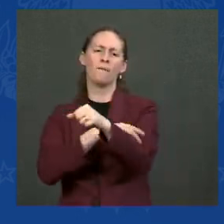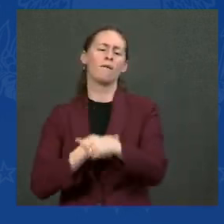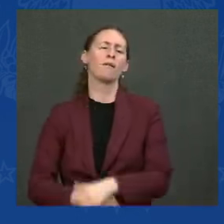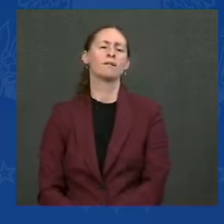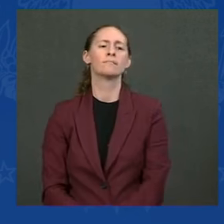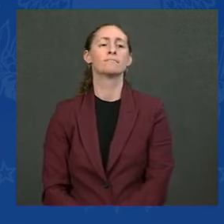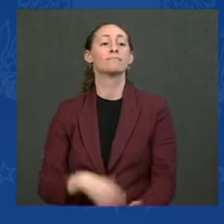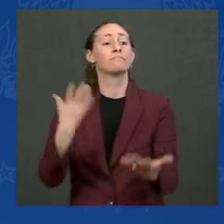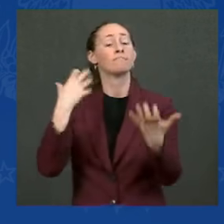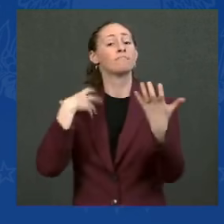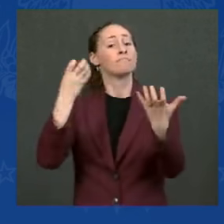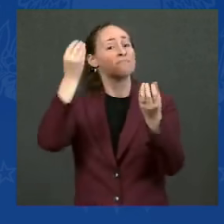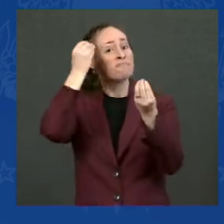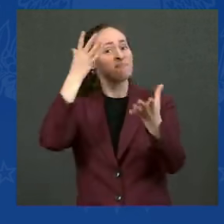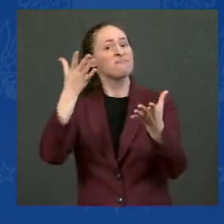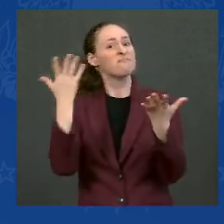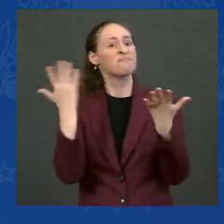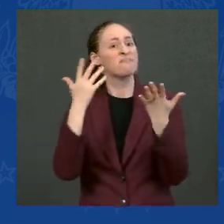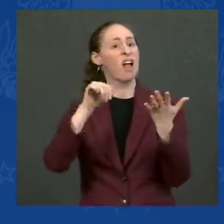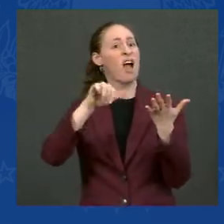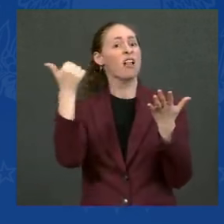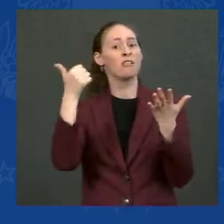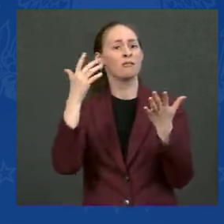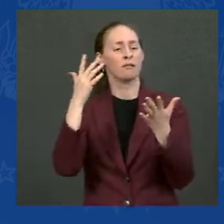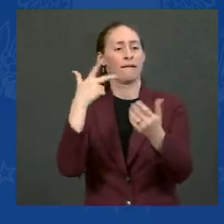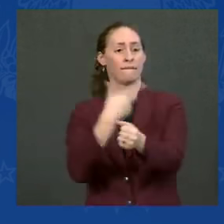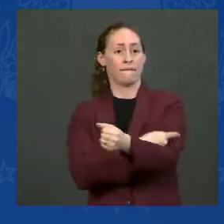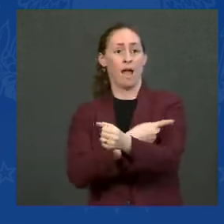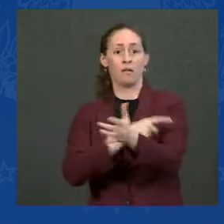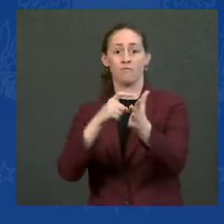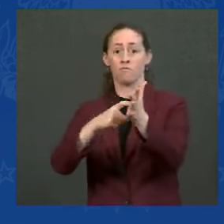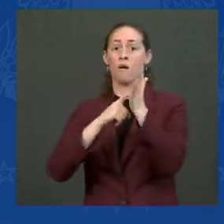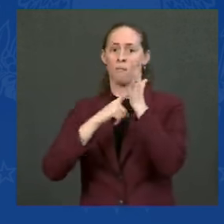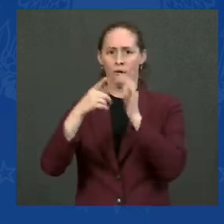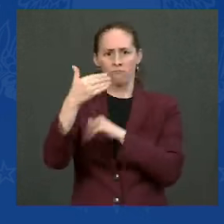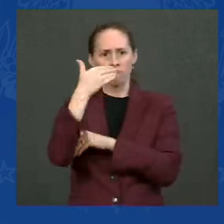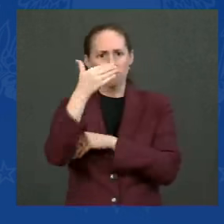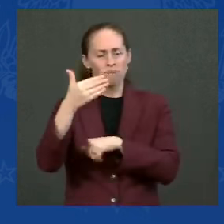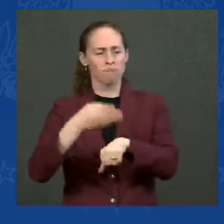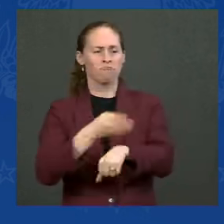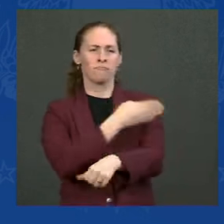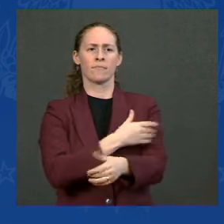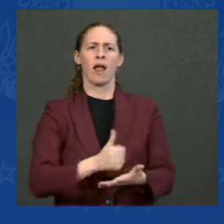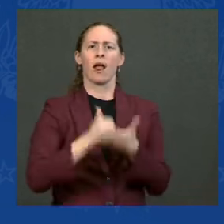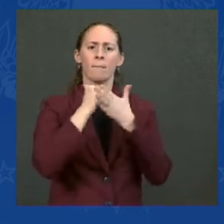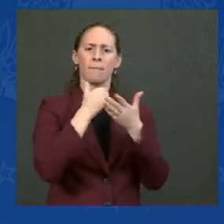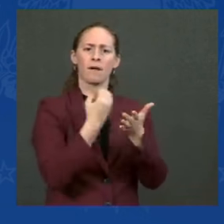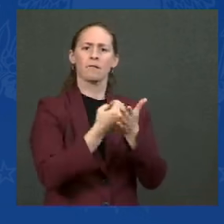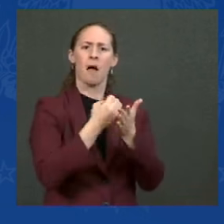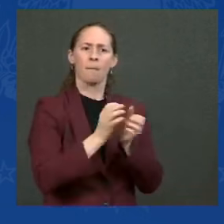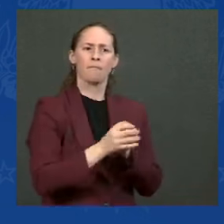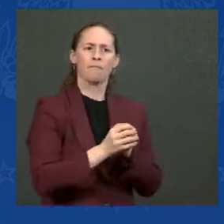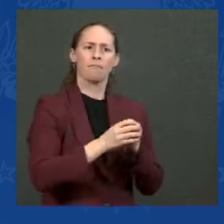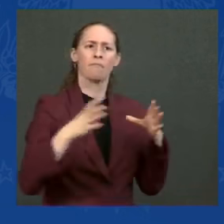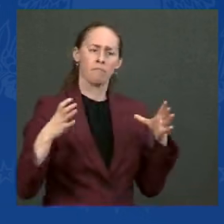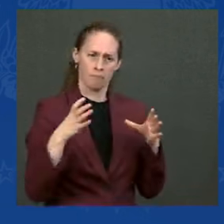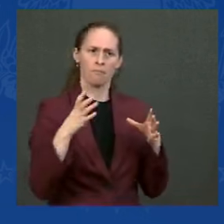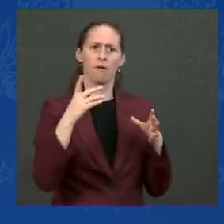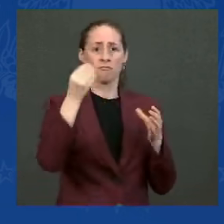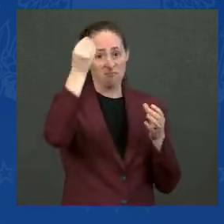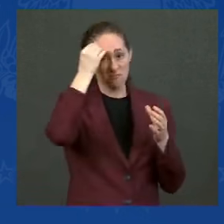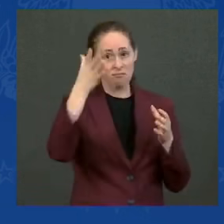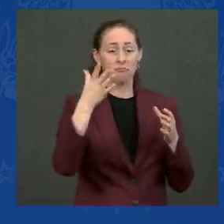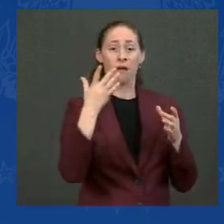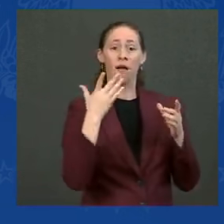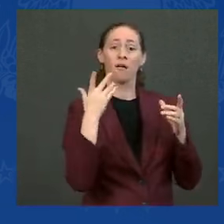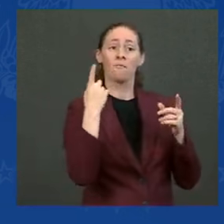shows that vaccination requirements are good for the economy. Not only increase in vaccination rates, but to